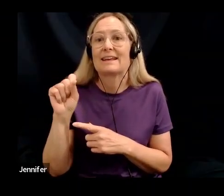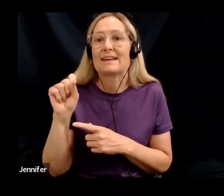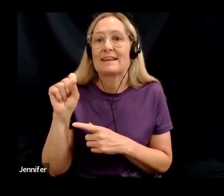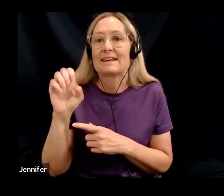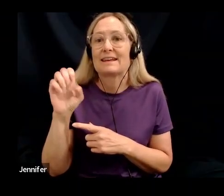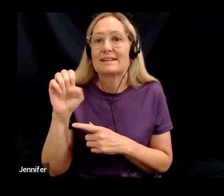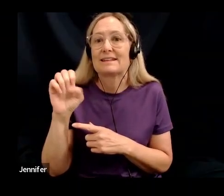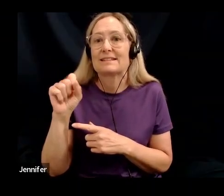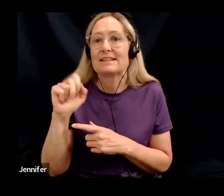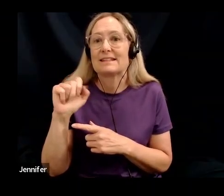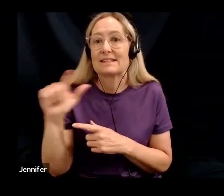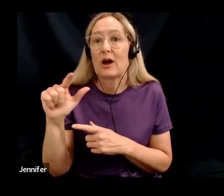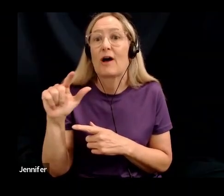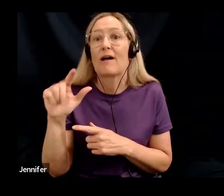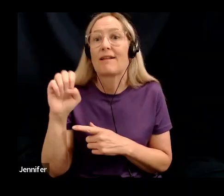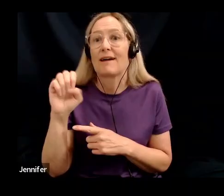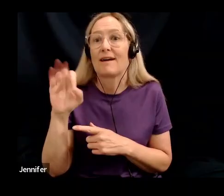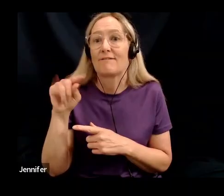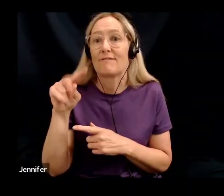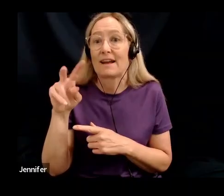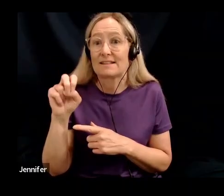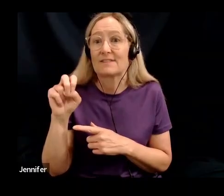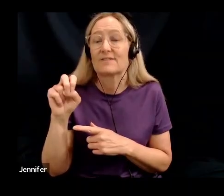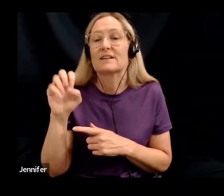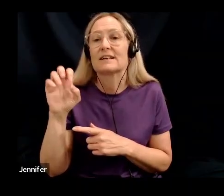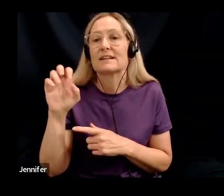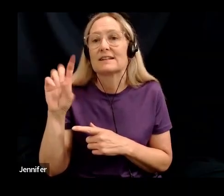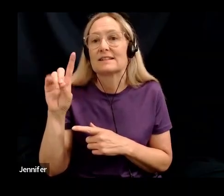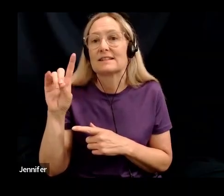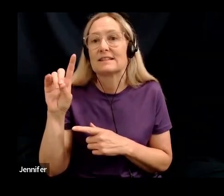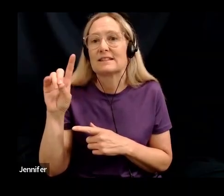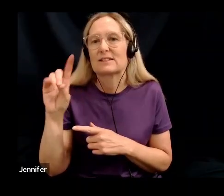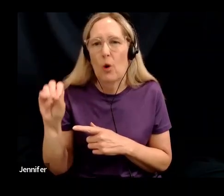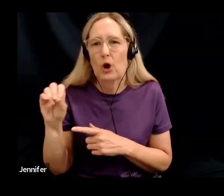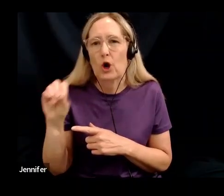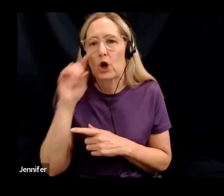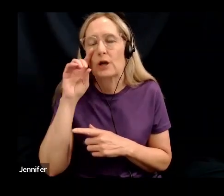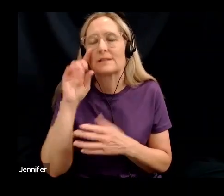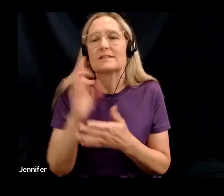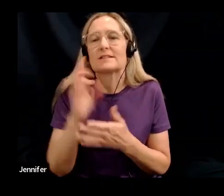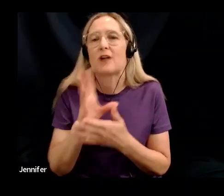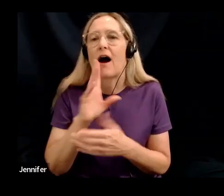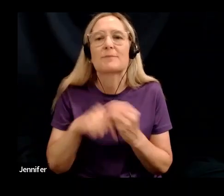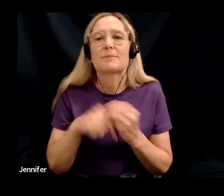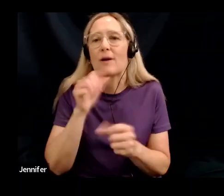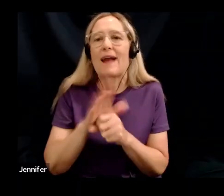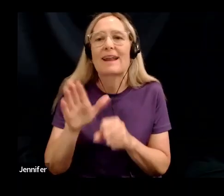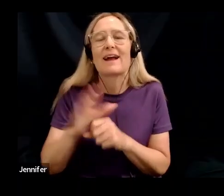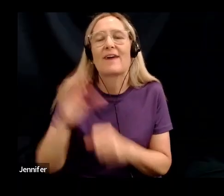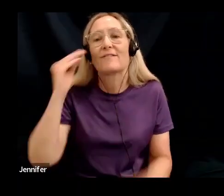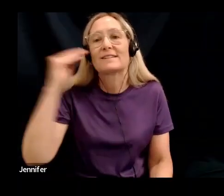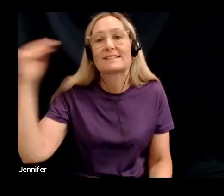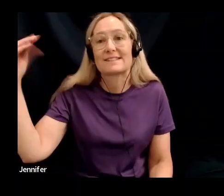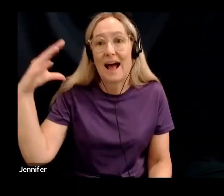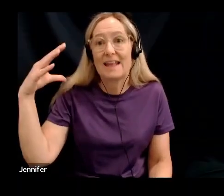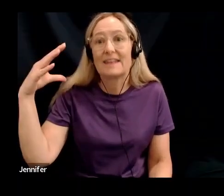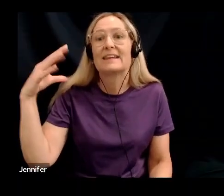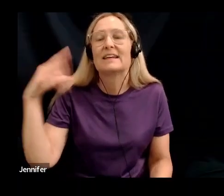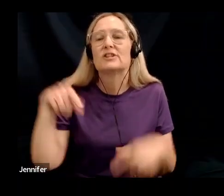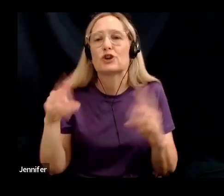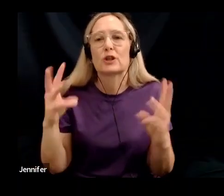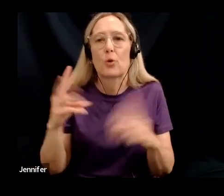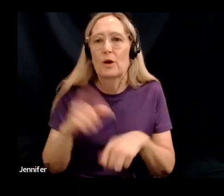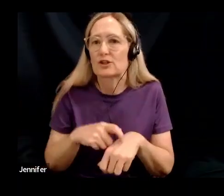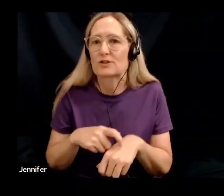affective disorder. And this just really just talks about how lack of sunlight, during the